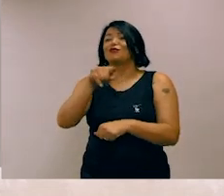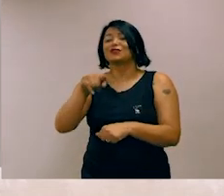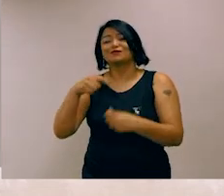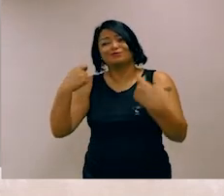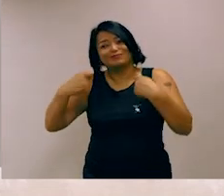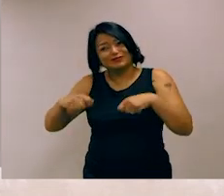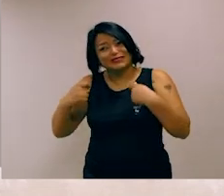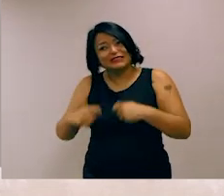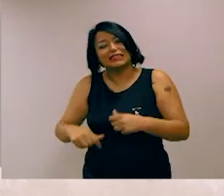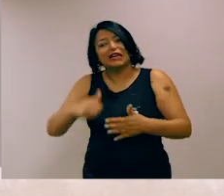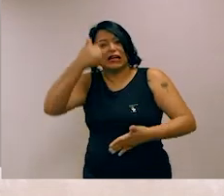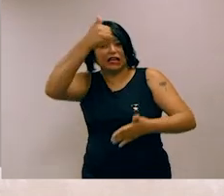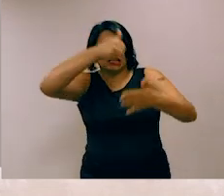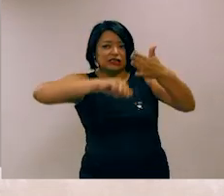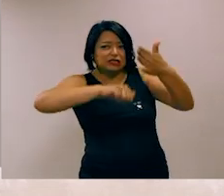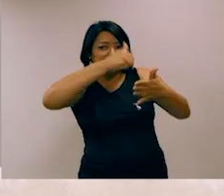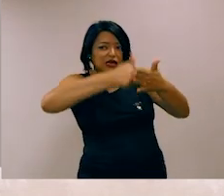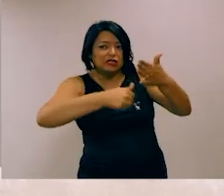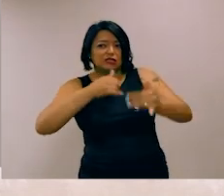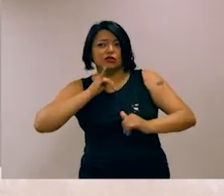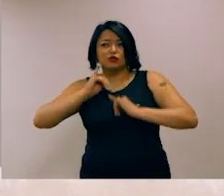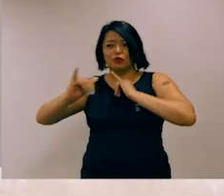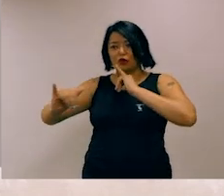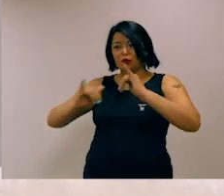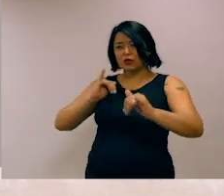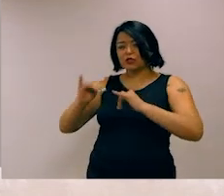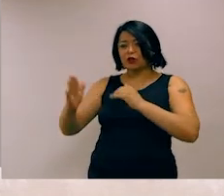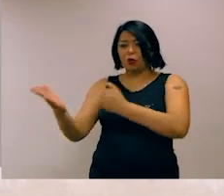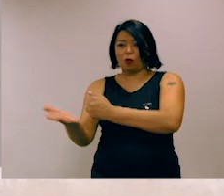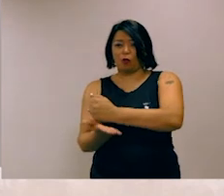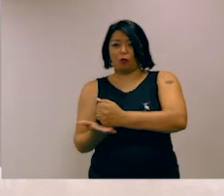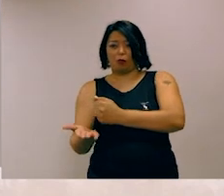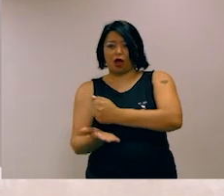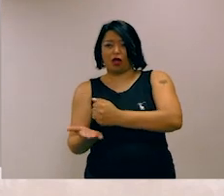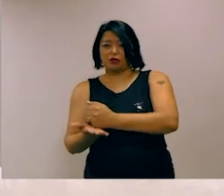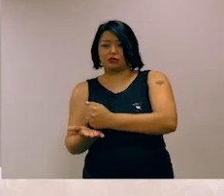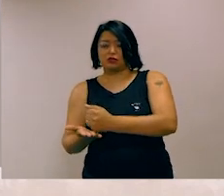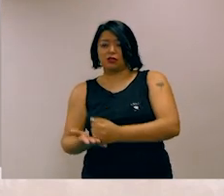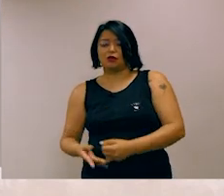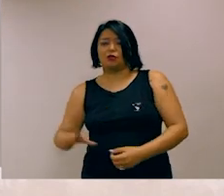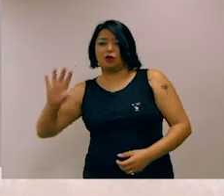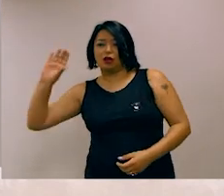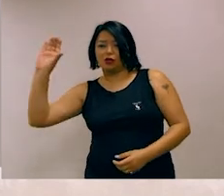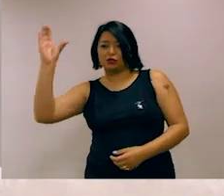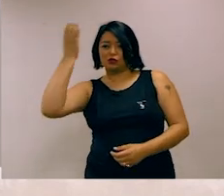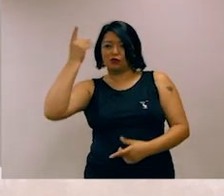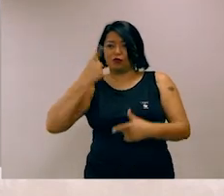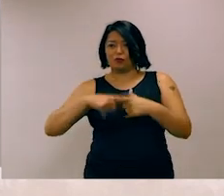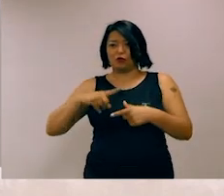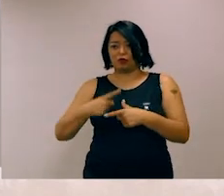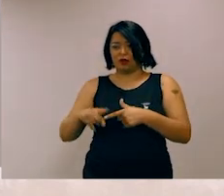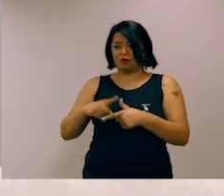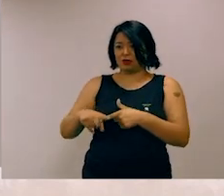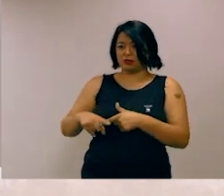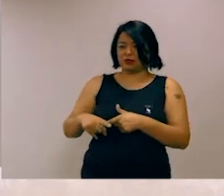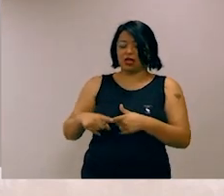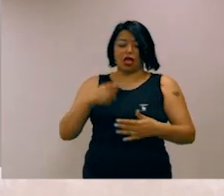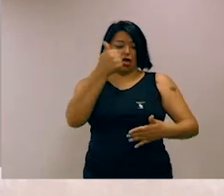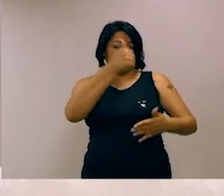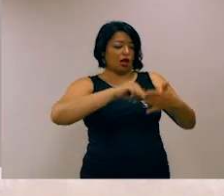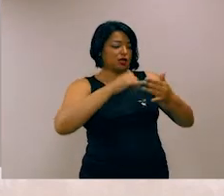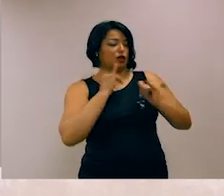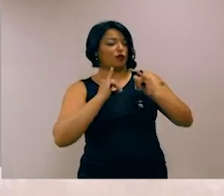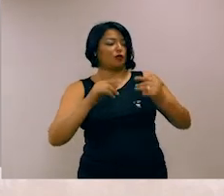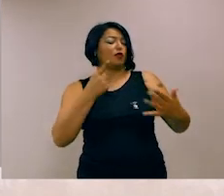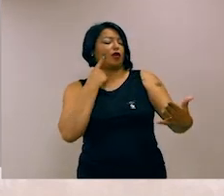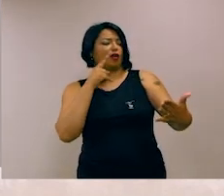essential for you to use data analysis as a base, a foundation for your decision-making